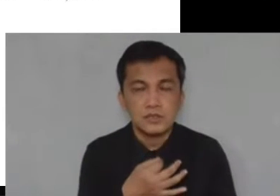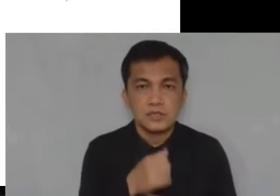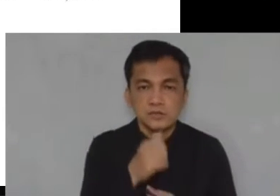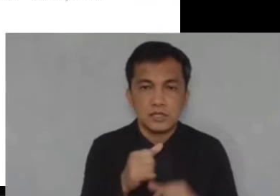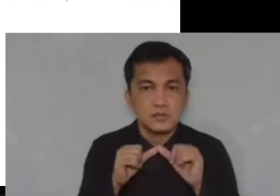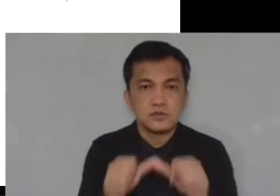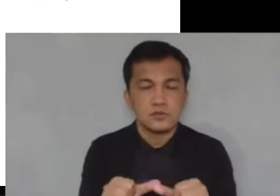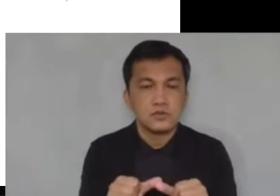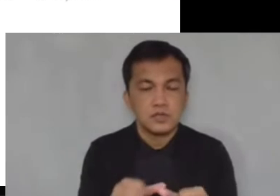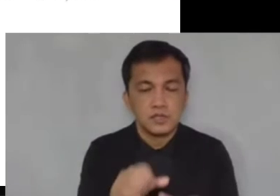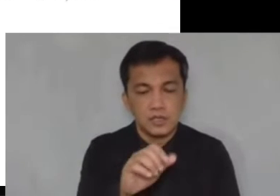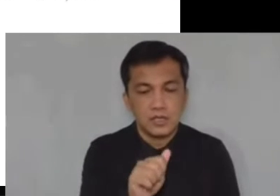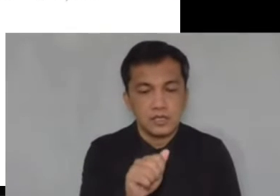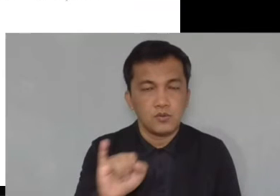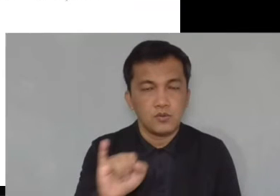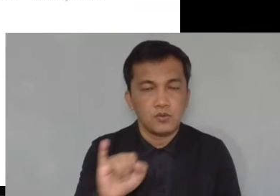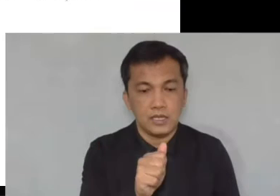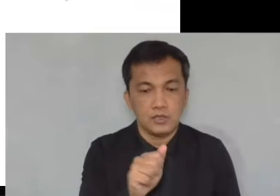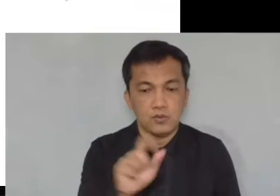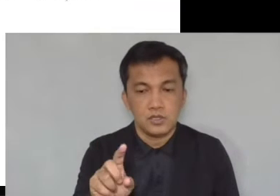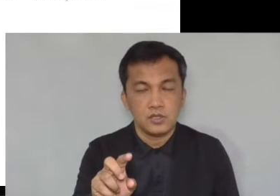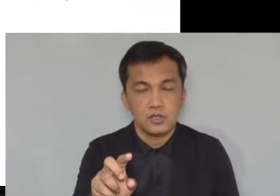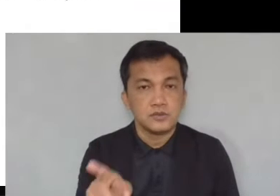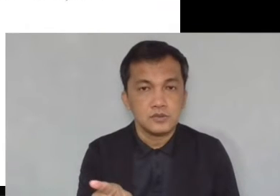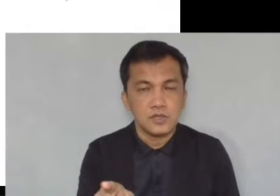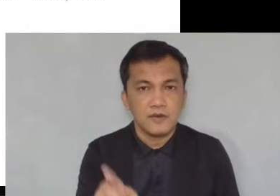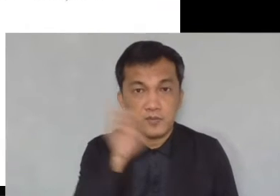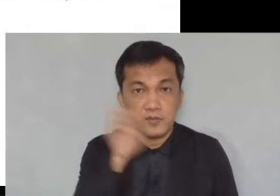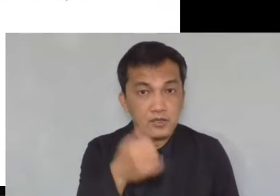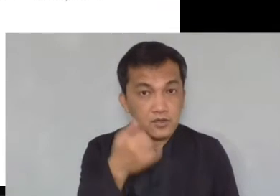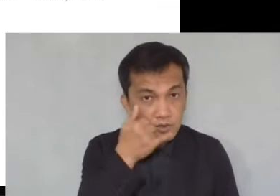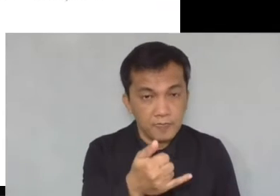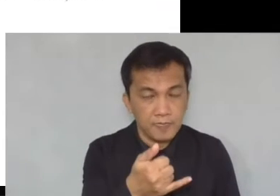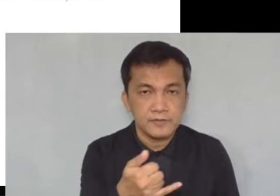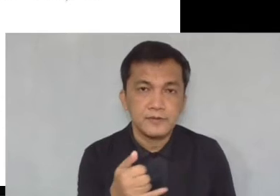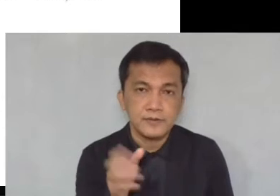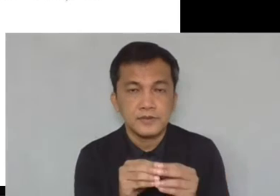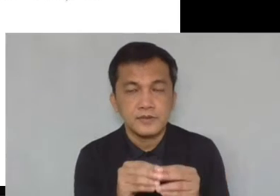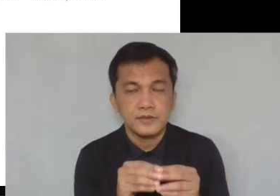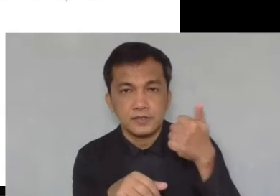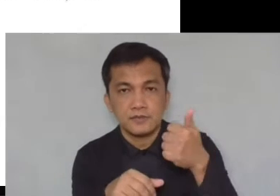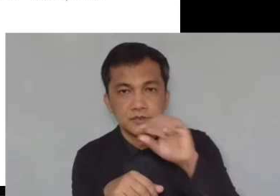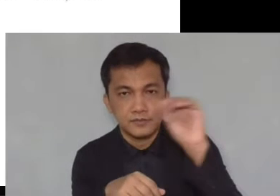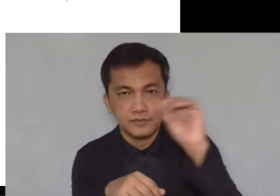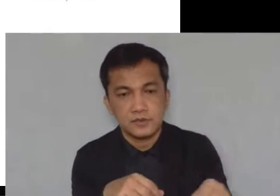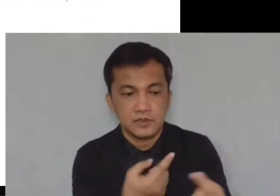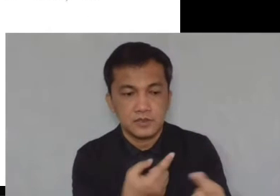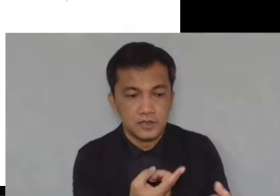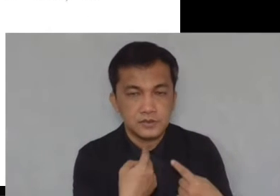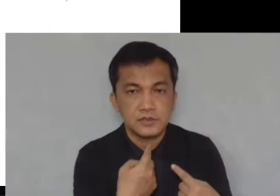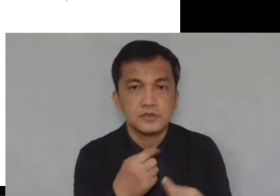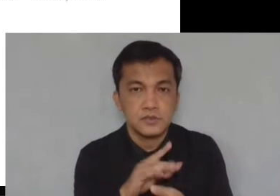na tumutuloy doon sa A1 robotics. Frank calls na consummated 10%. Answer to